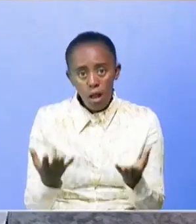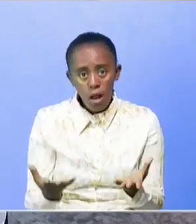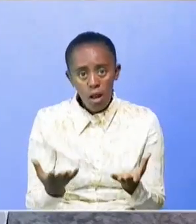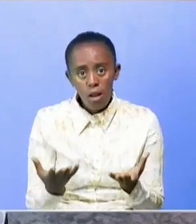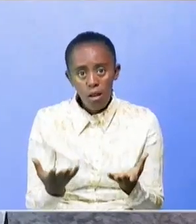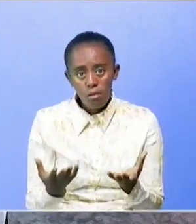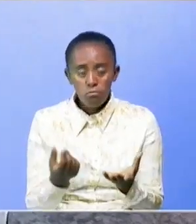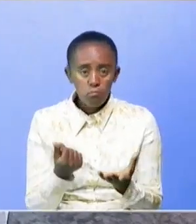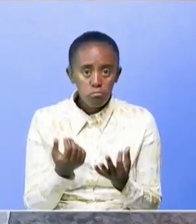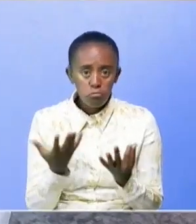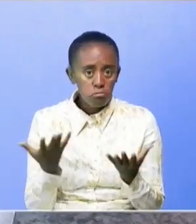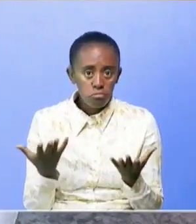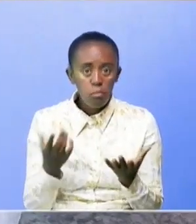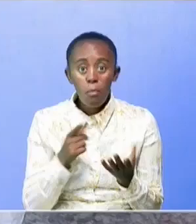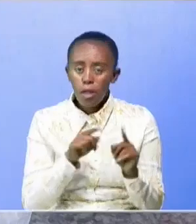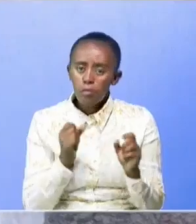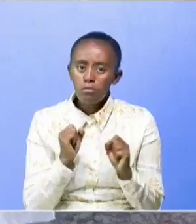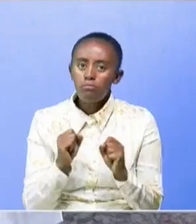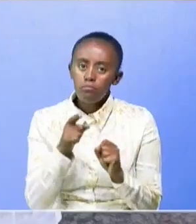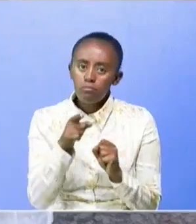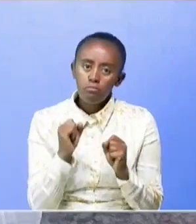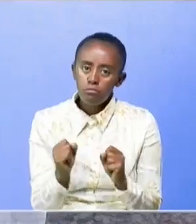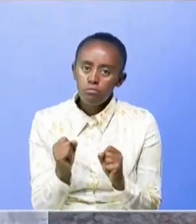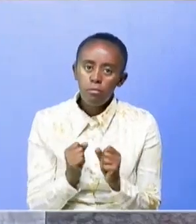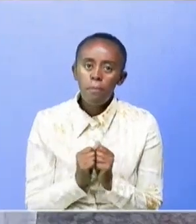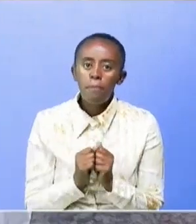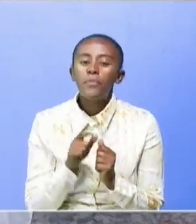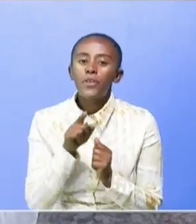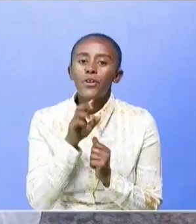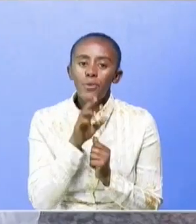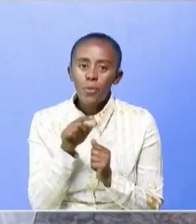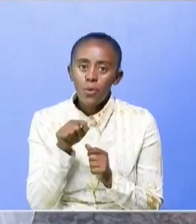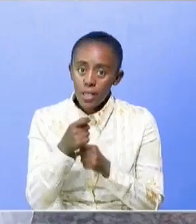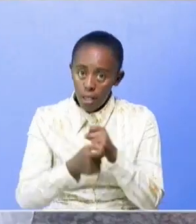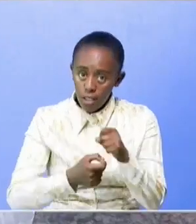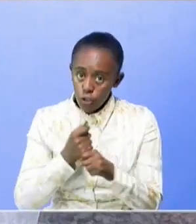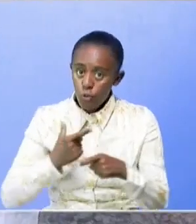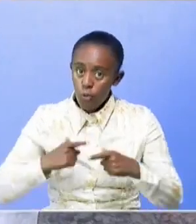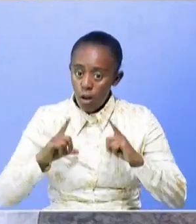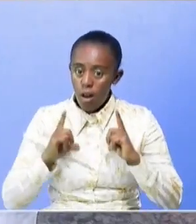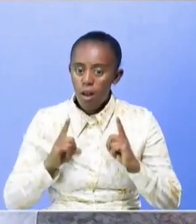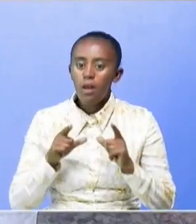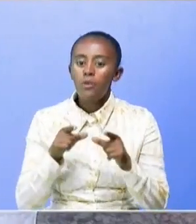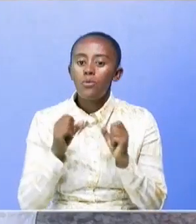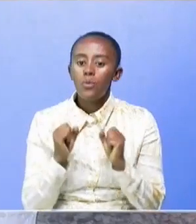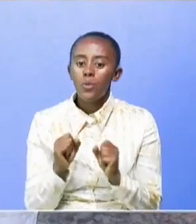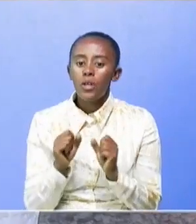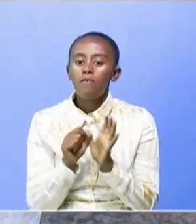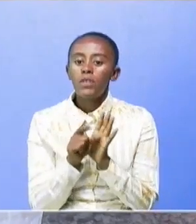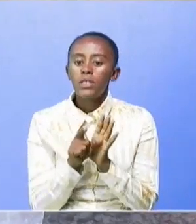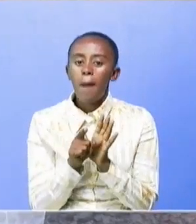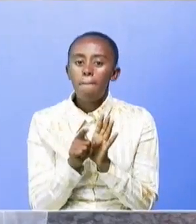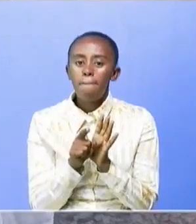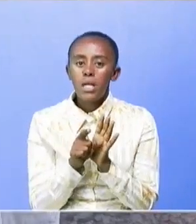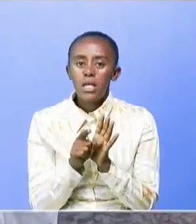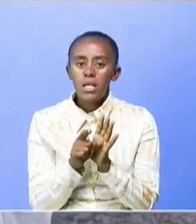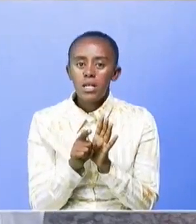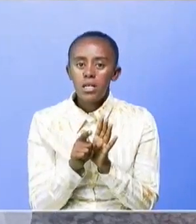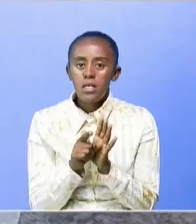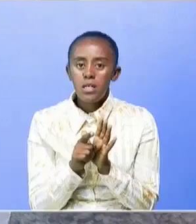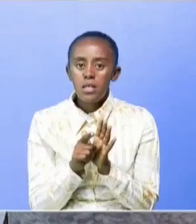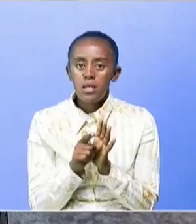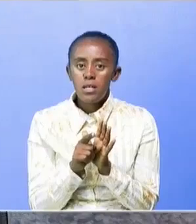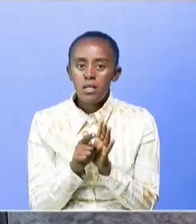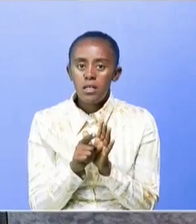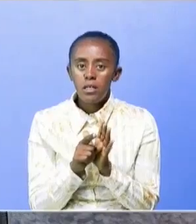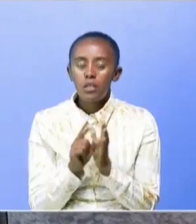means. But you do. You are at this age in your life. You can, for example,